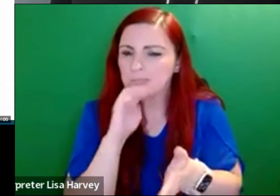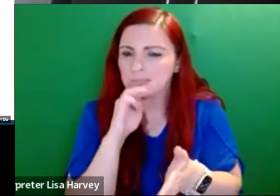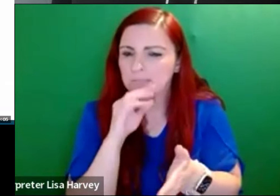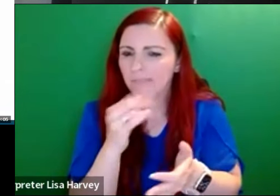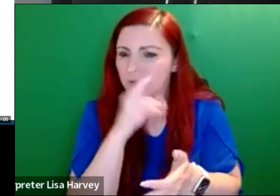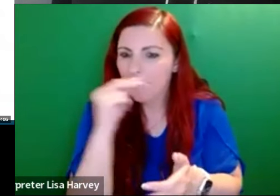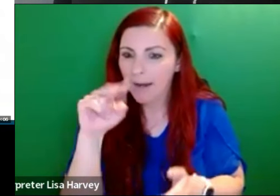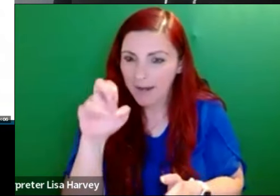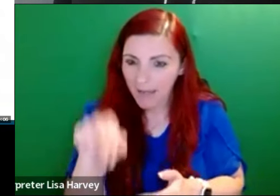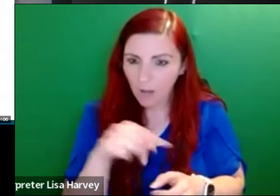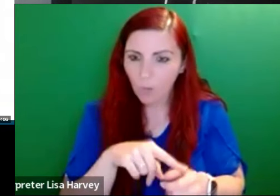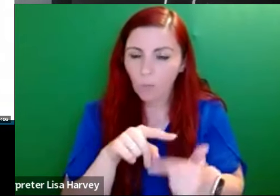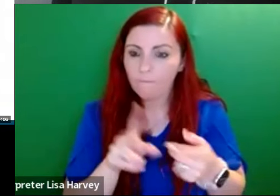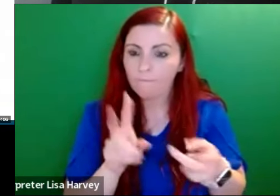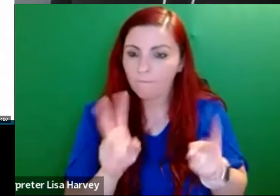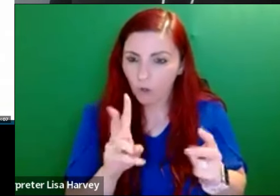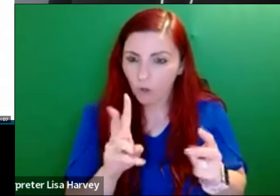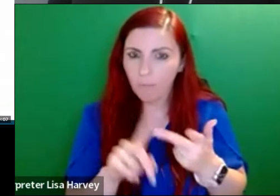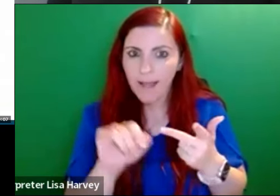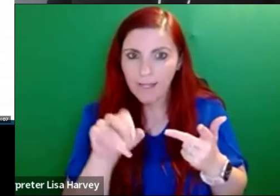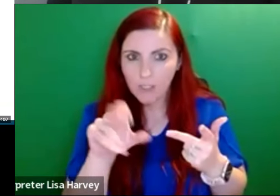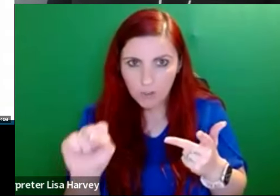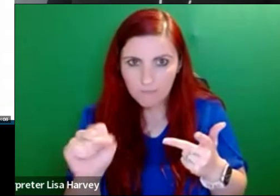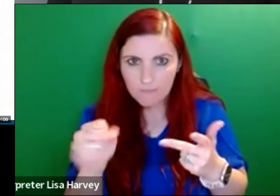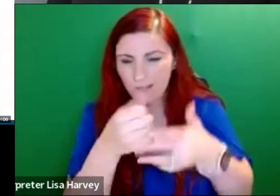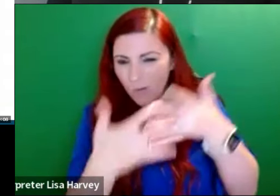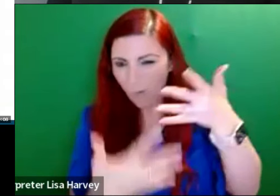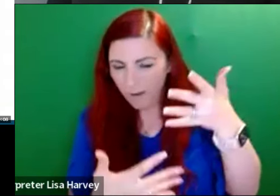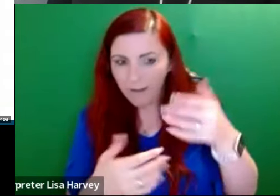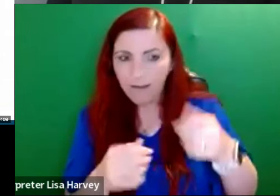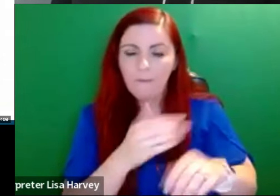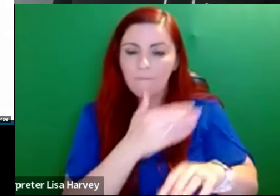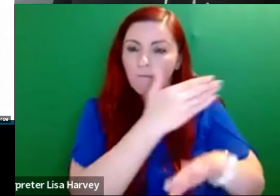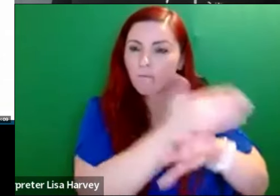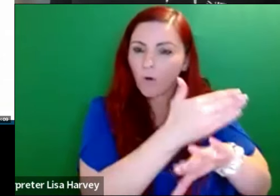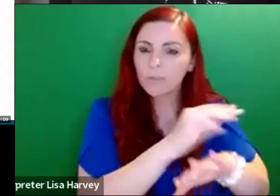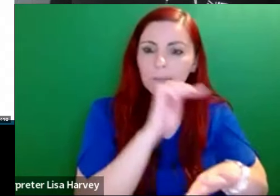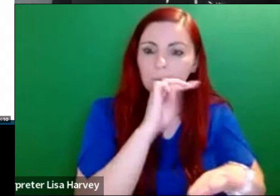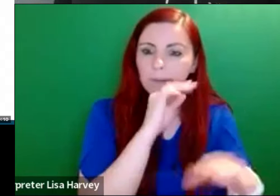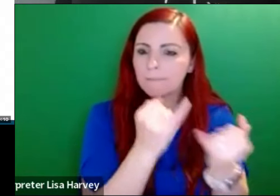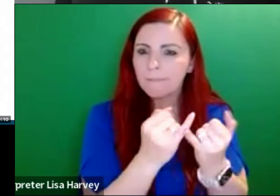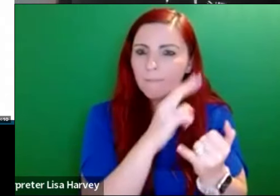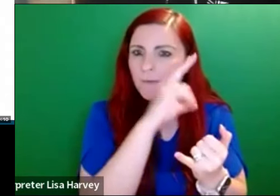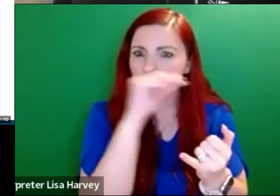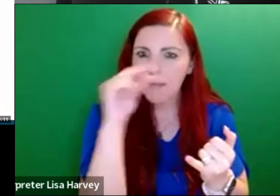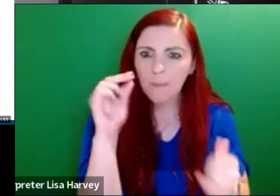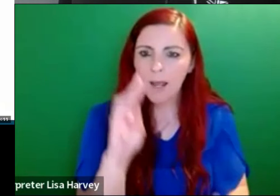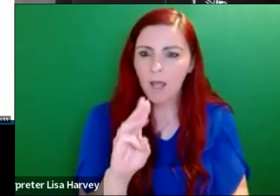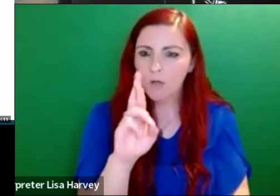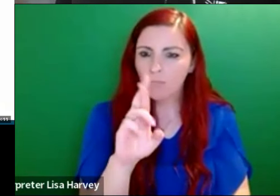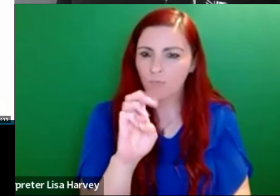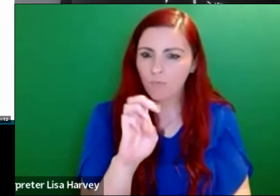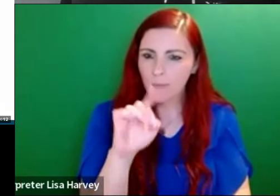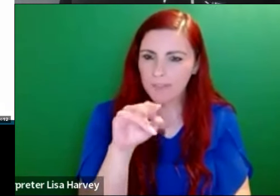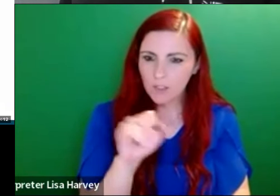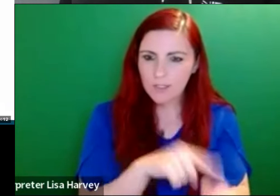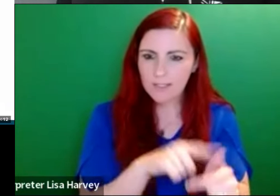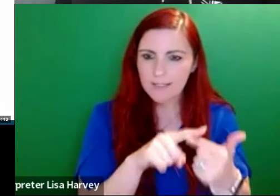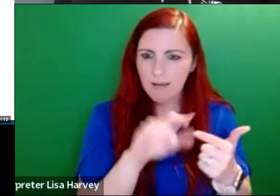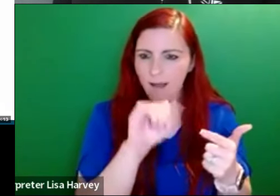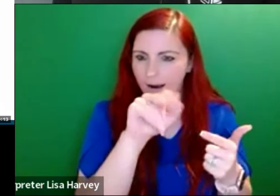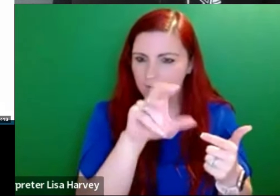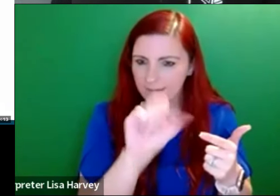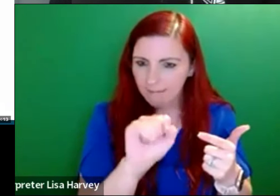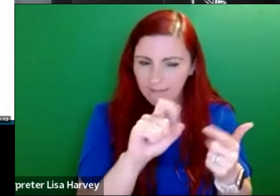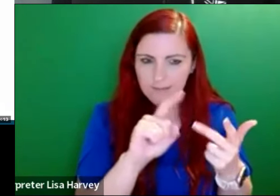nouns, verbs, adjectives, and so on. And function signs include signs like prepositions, articles, conjunctions, and so